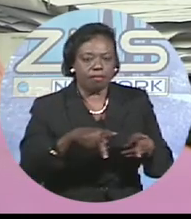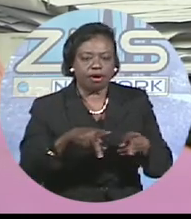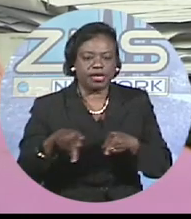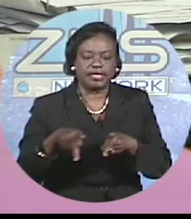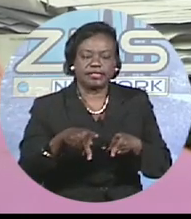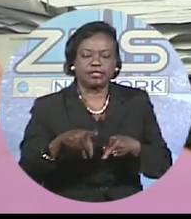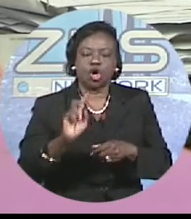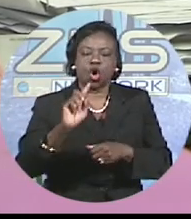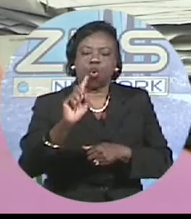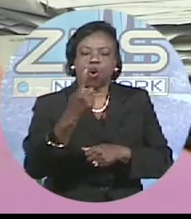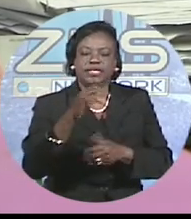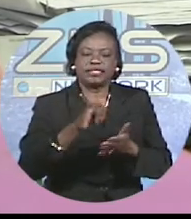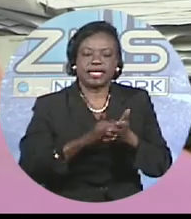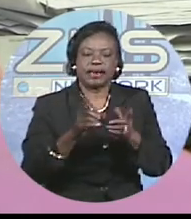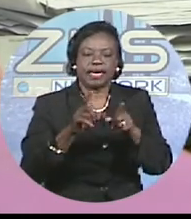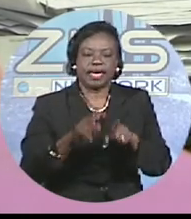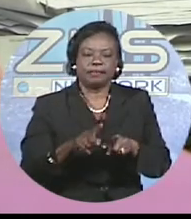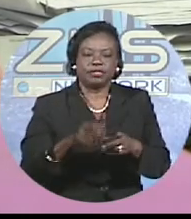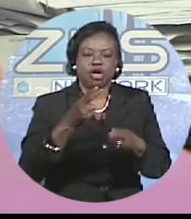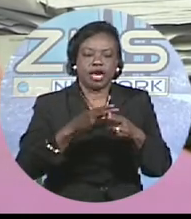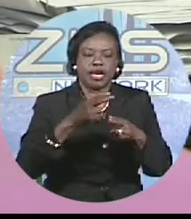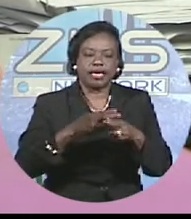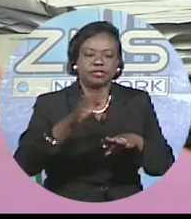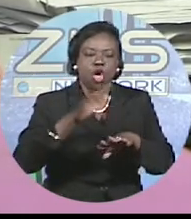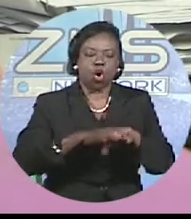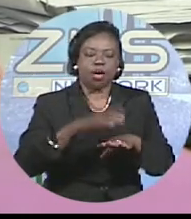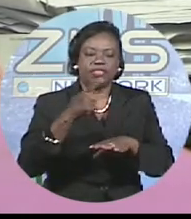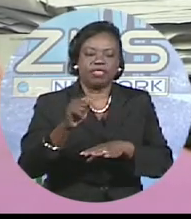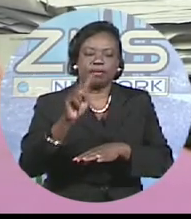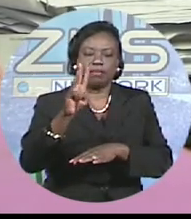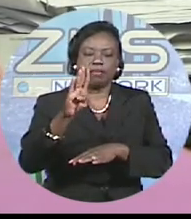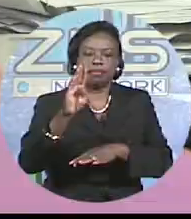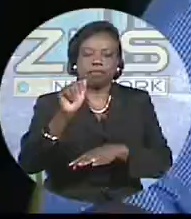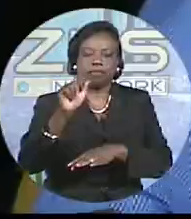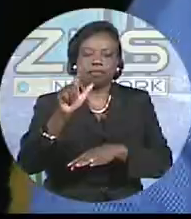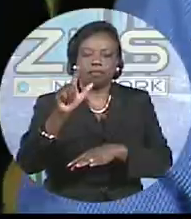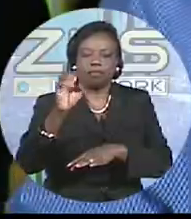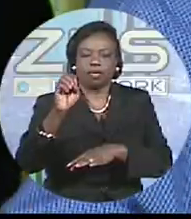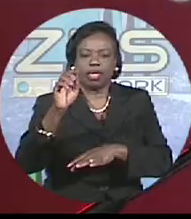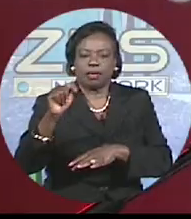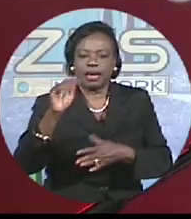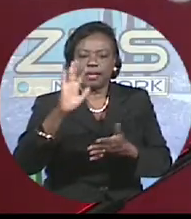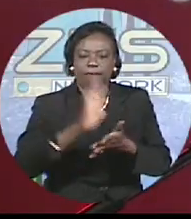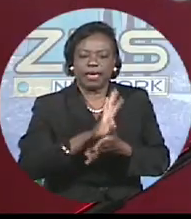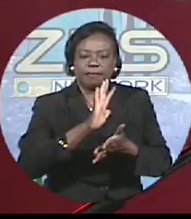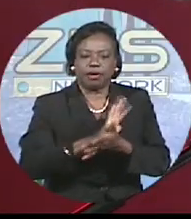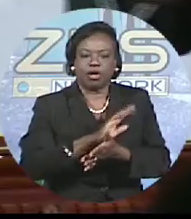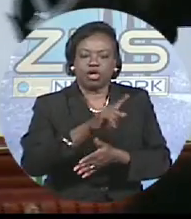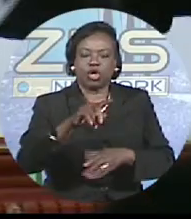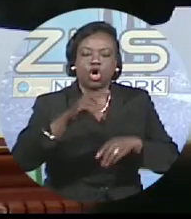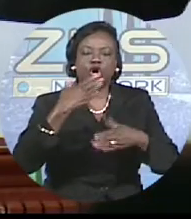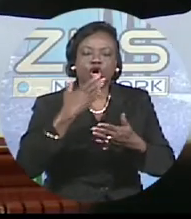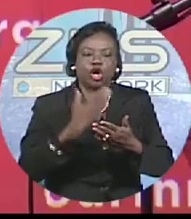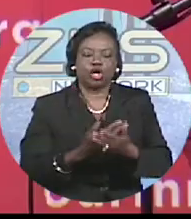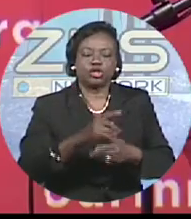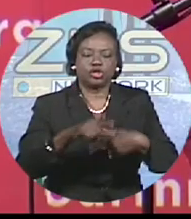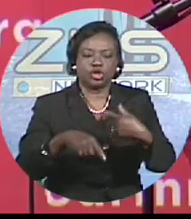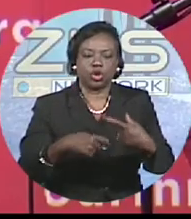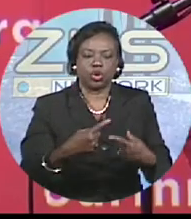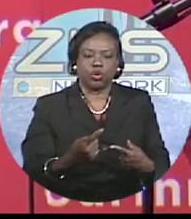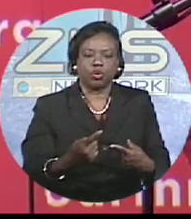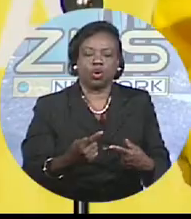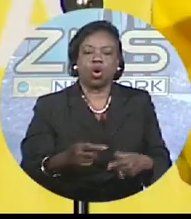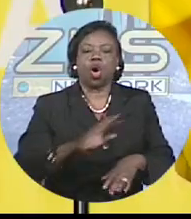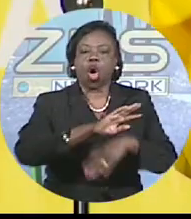Once that's done, your name is on the ballot paper, then you're good to go. All of the candidates' assets and liabilities will